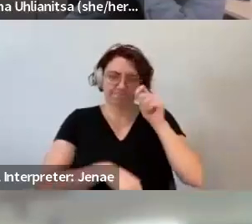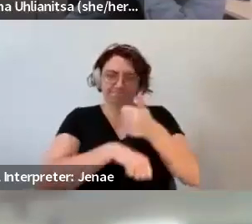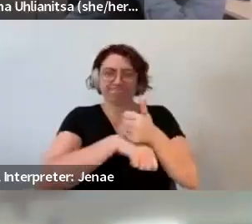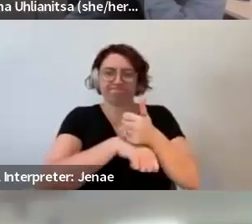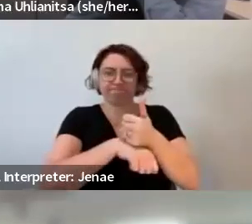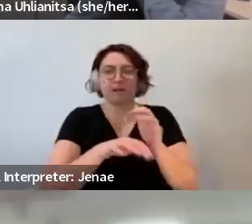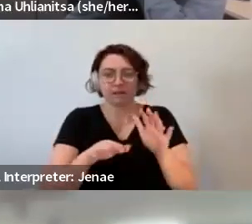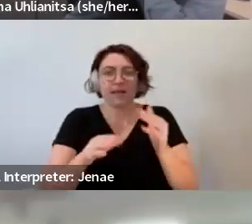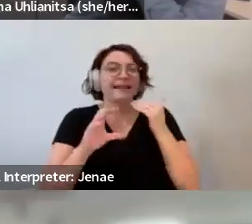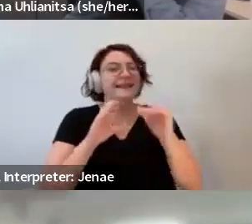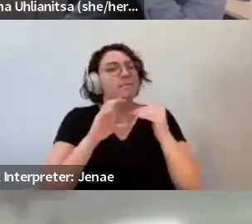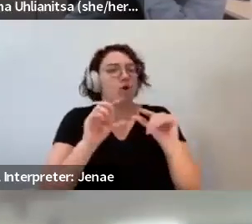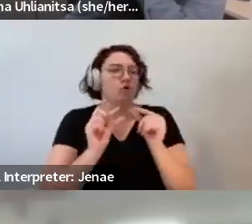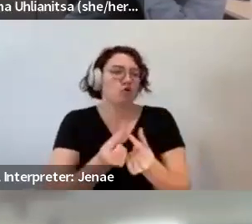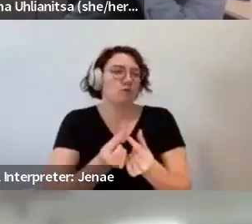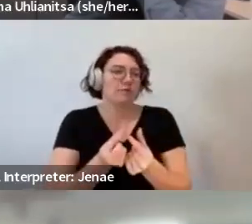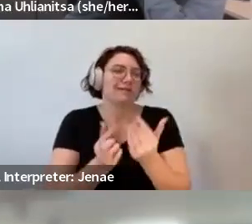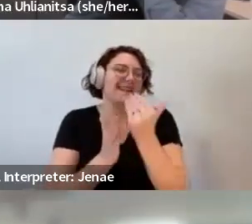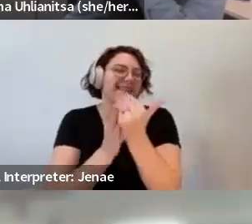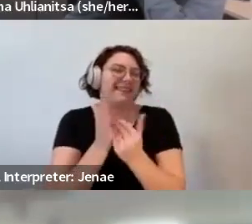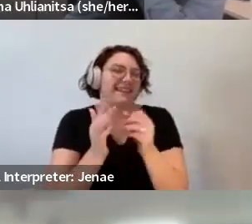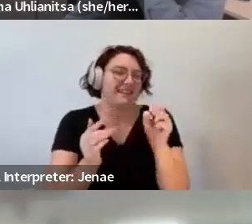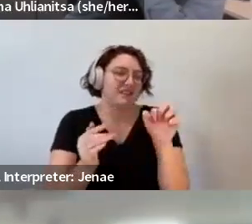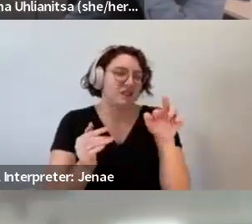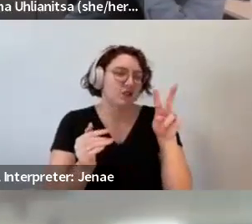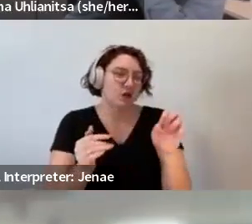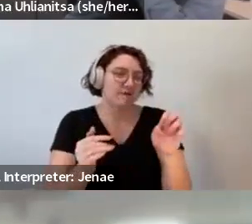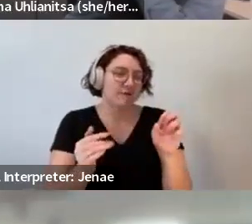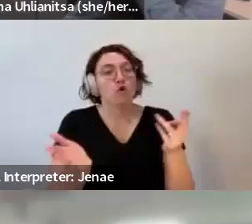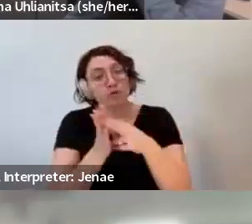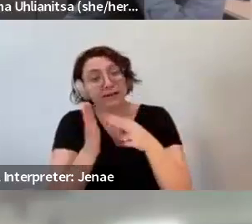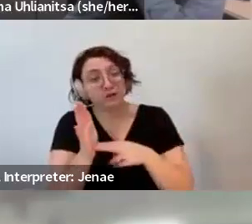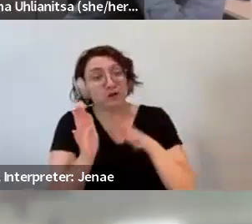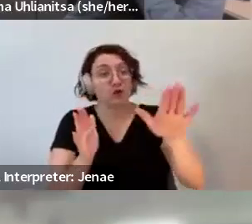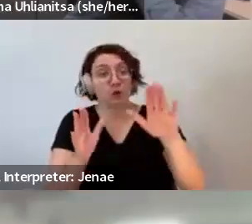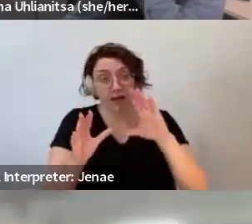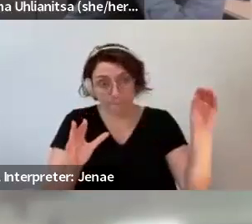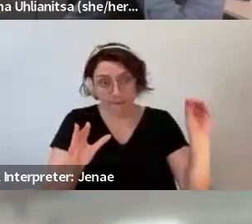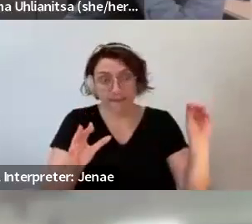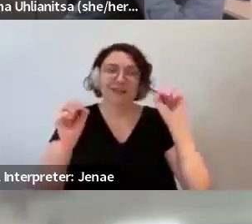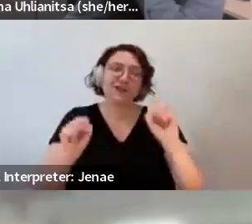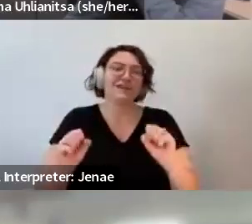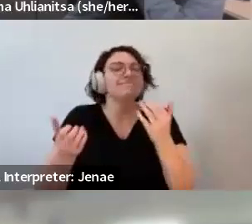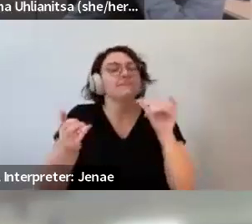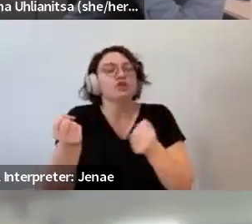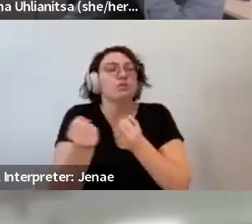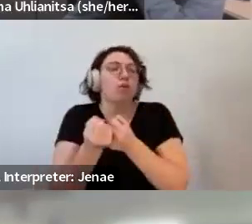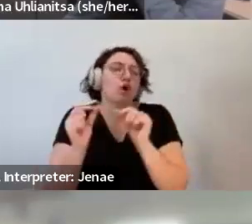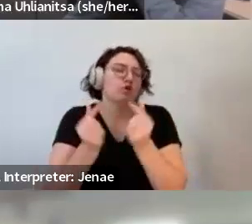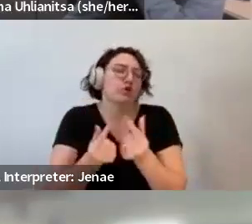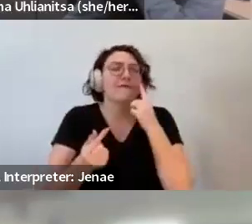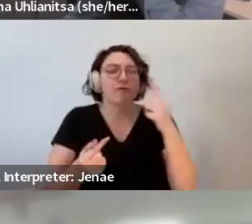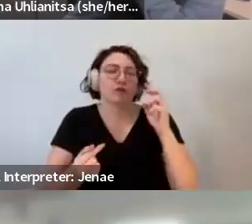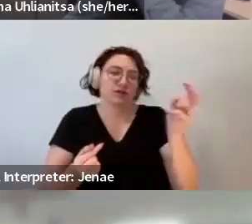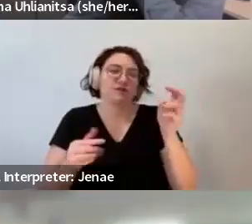it's an email group. It's like a listserv, so you can register your company and then you'll get emails. You can email the group. It's like a support group for transportation providers.